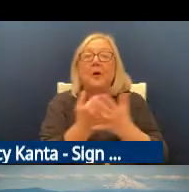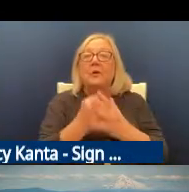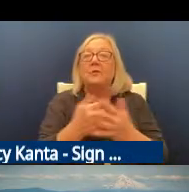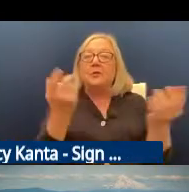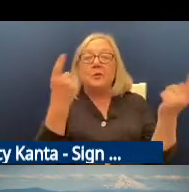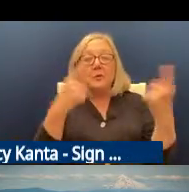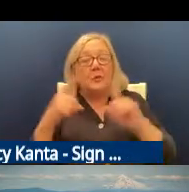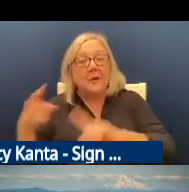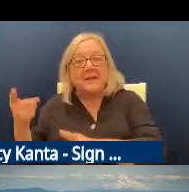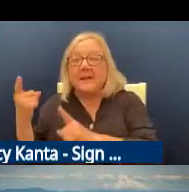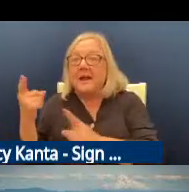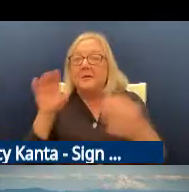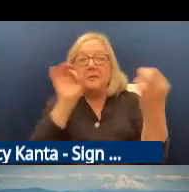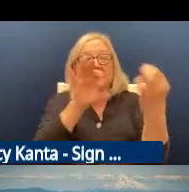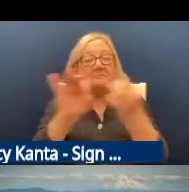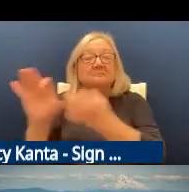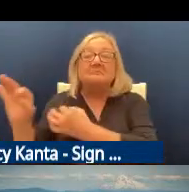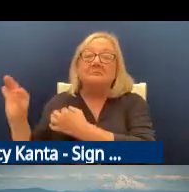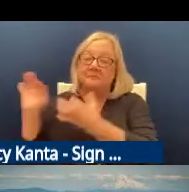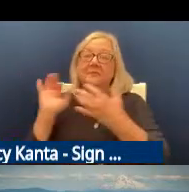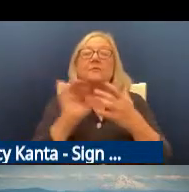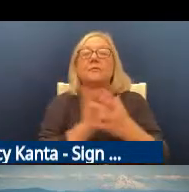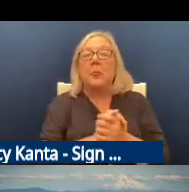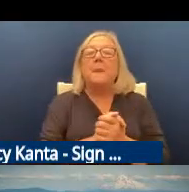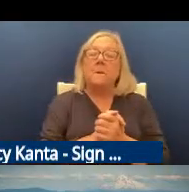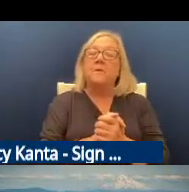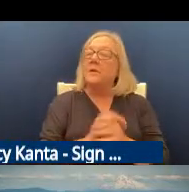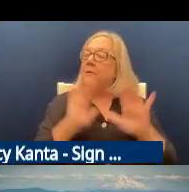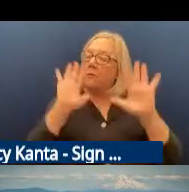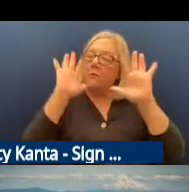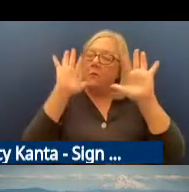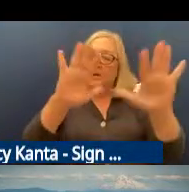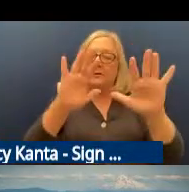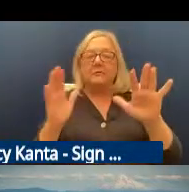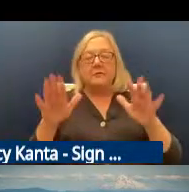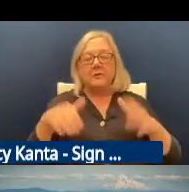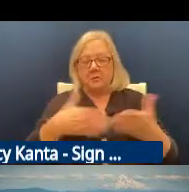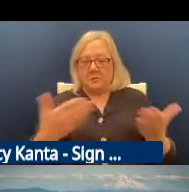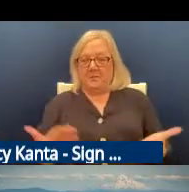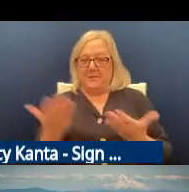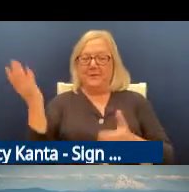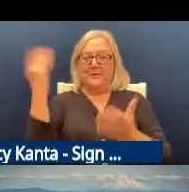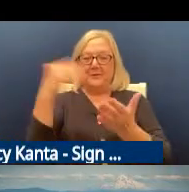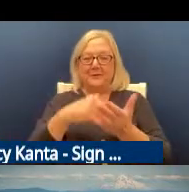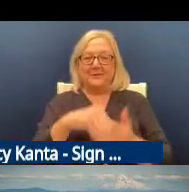partner agency's happy. So hopefully that's occurring. But great to be here again. Thank you. Thank you, Matt.